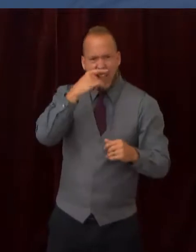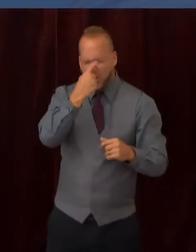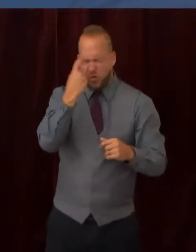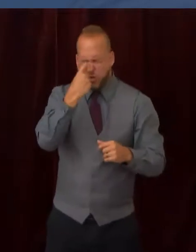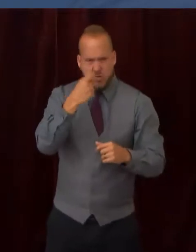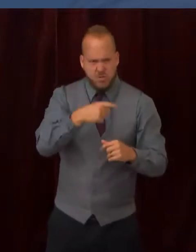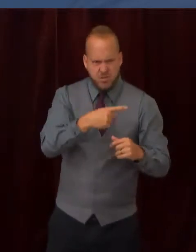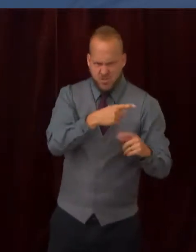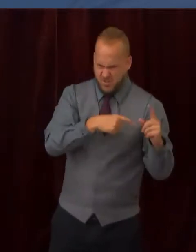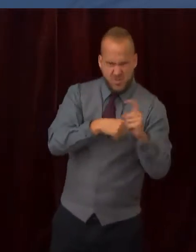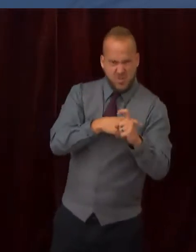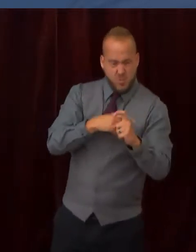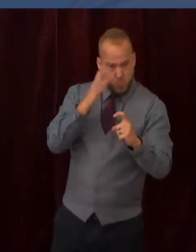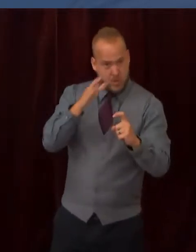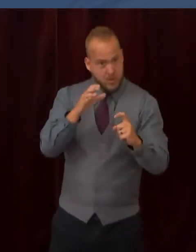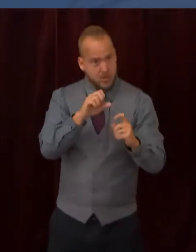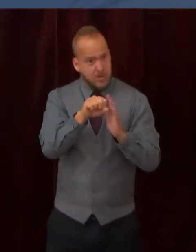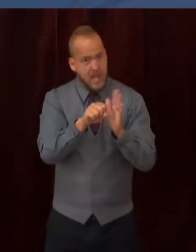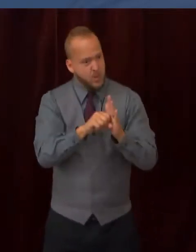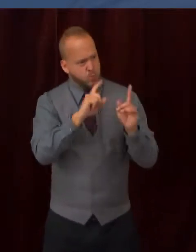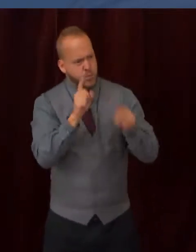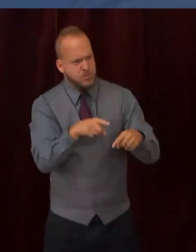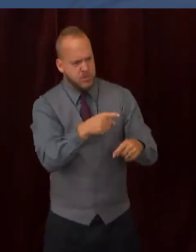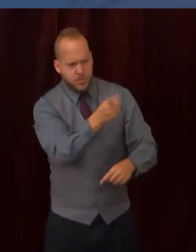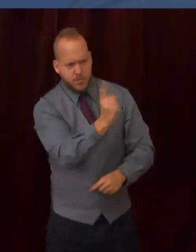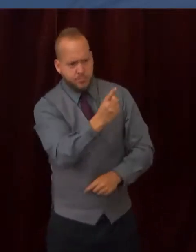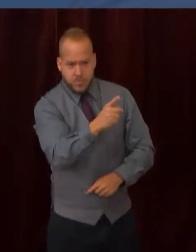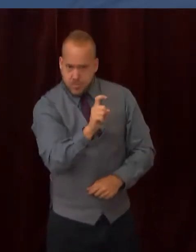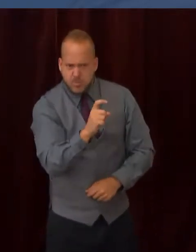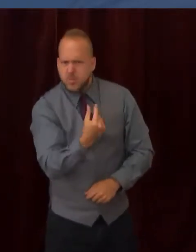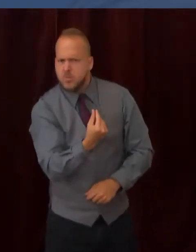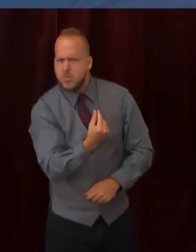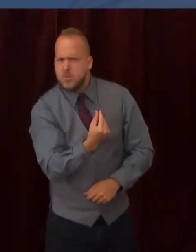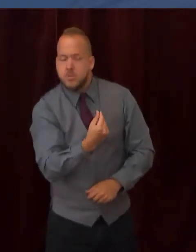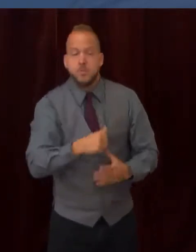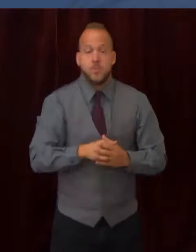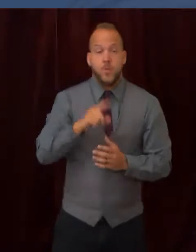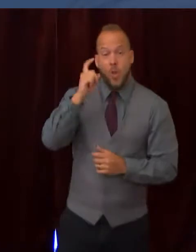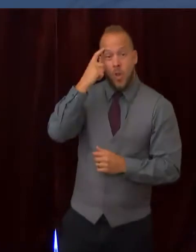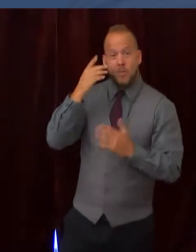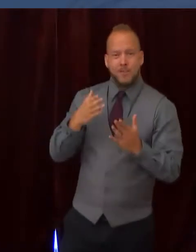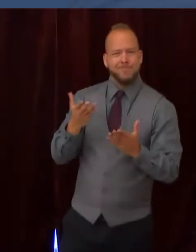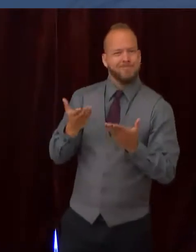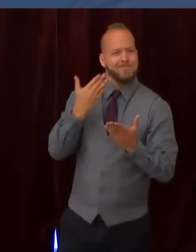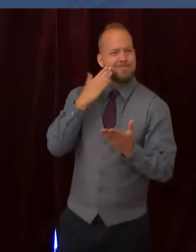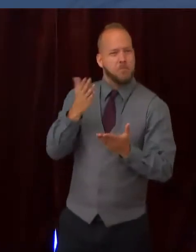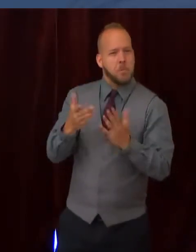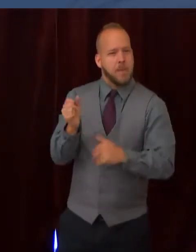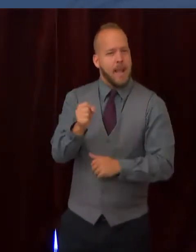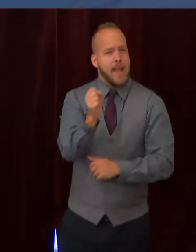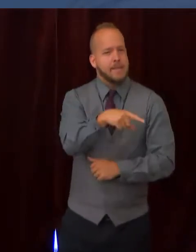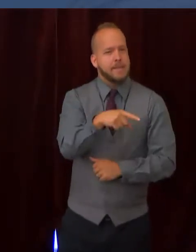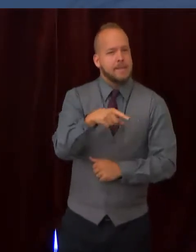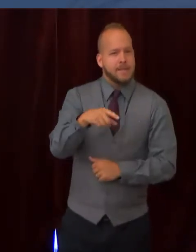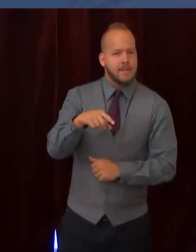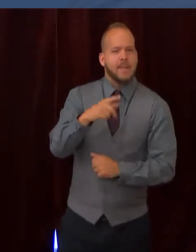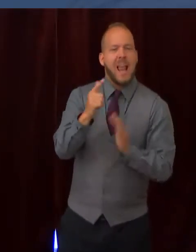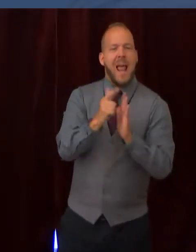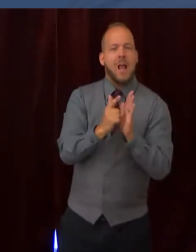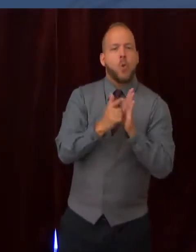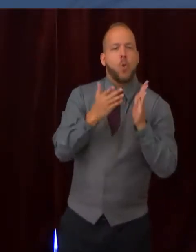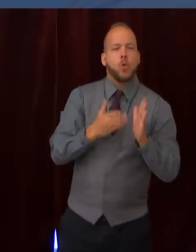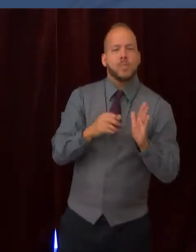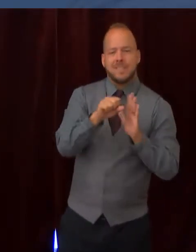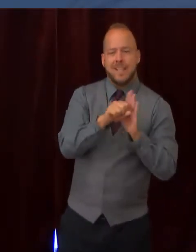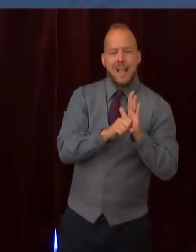going to be thorough investigation. The mayor made that clear. There may be multiple ways to look at those incidents, and I know that we will get